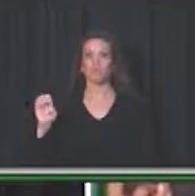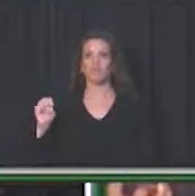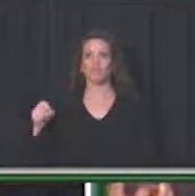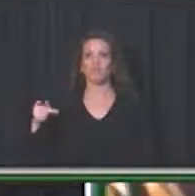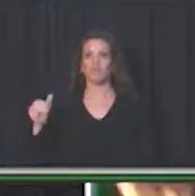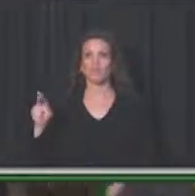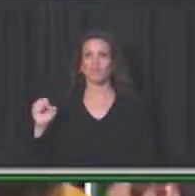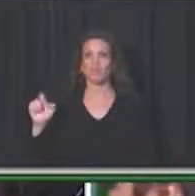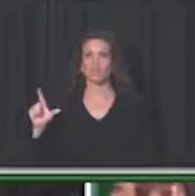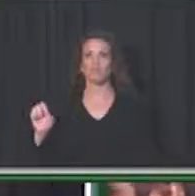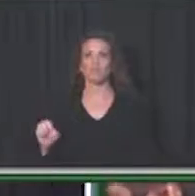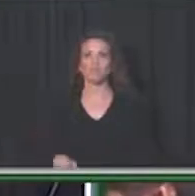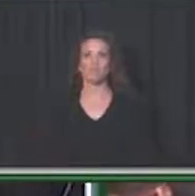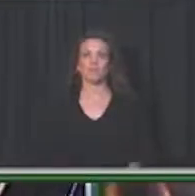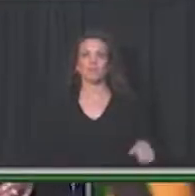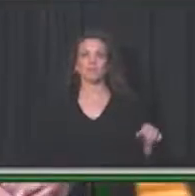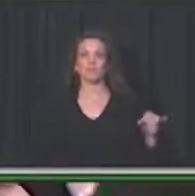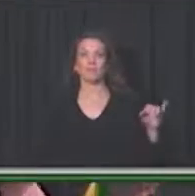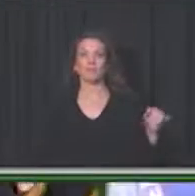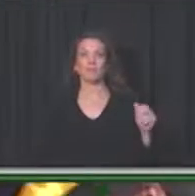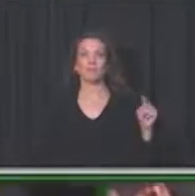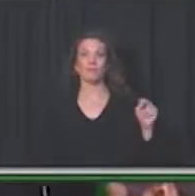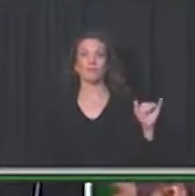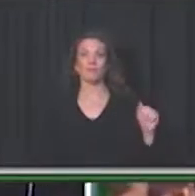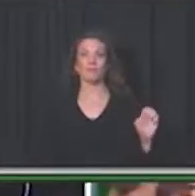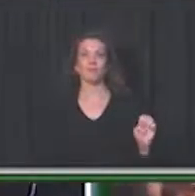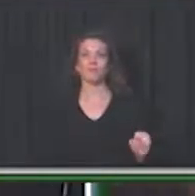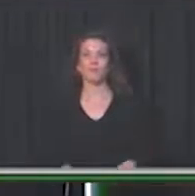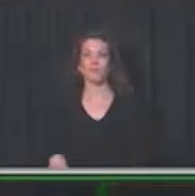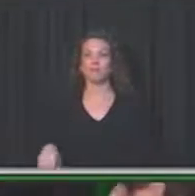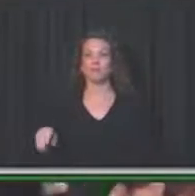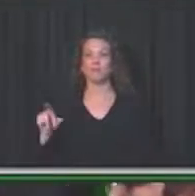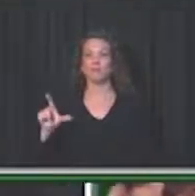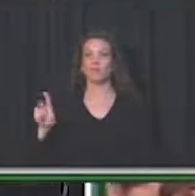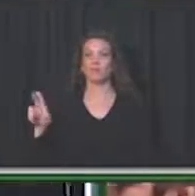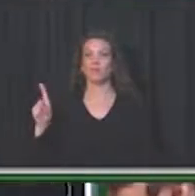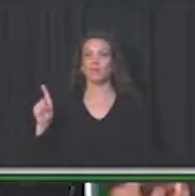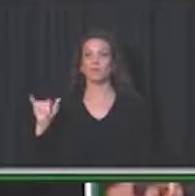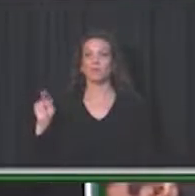Laura Lynette Aguilar. Ludmila Chernyenko.